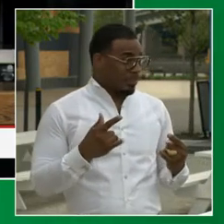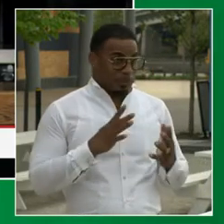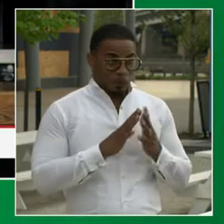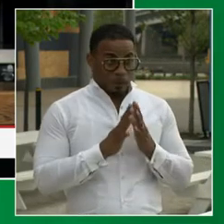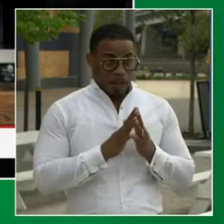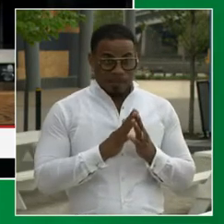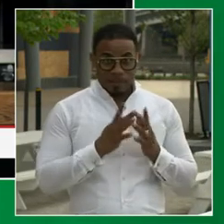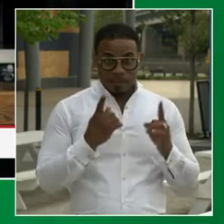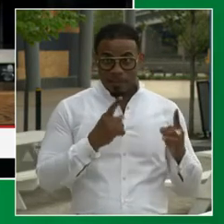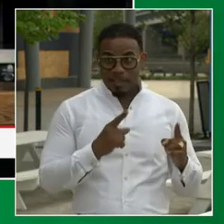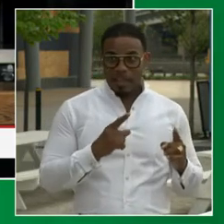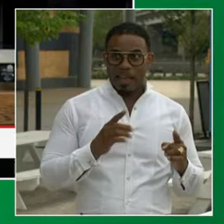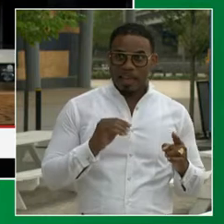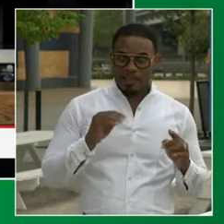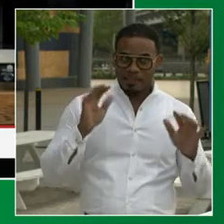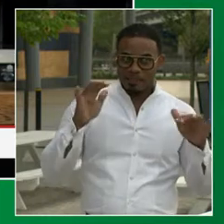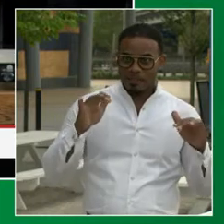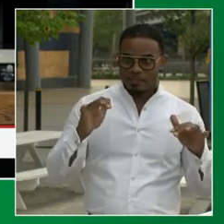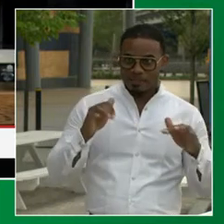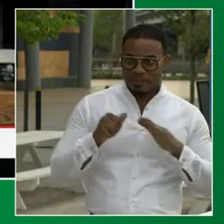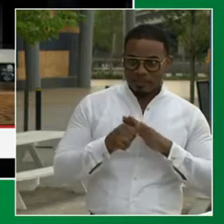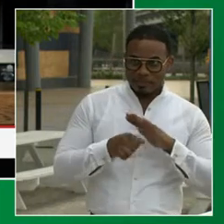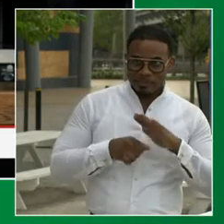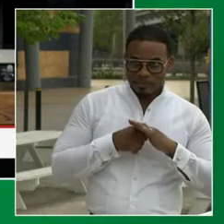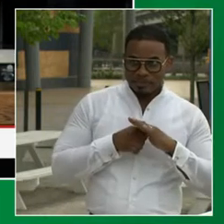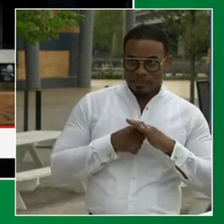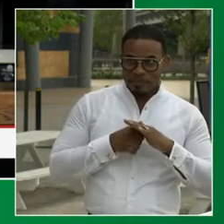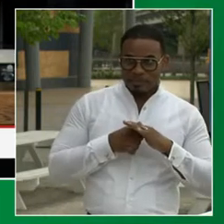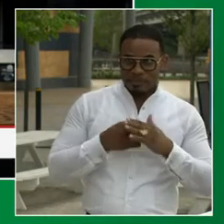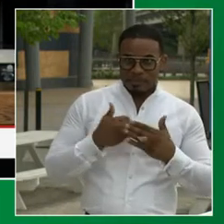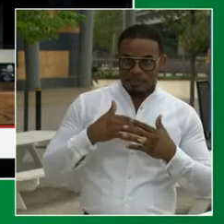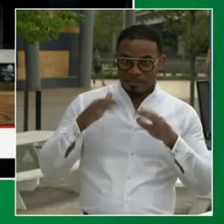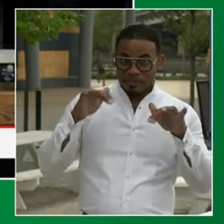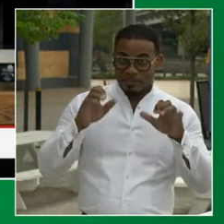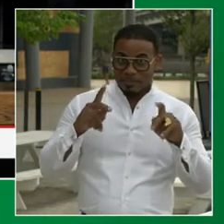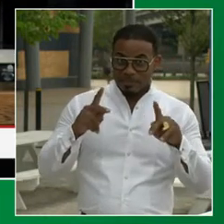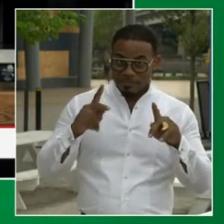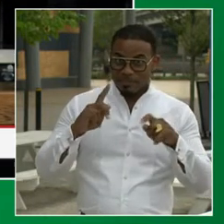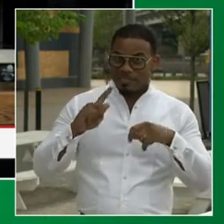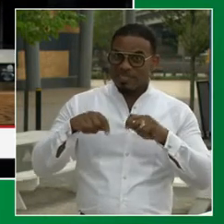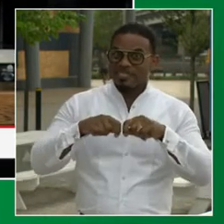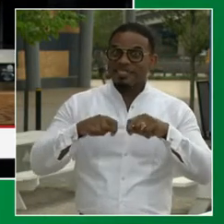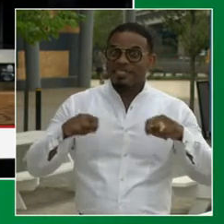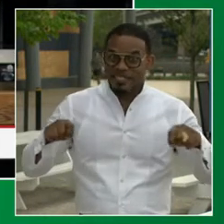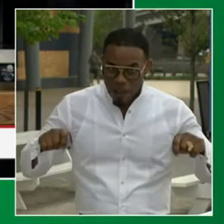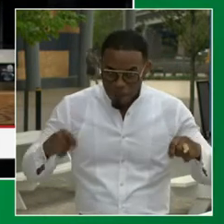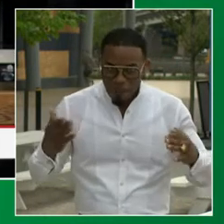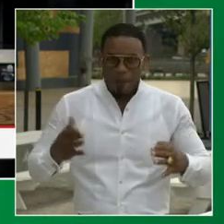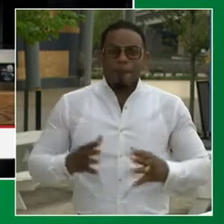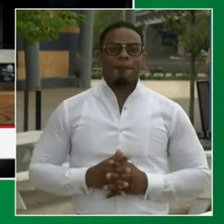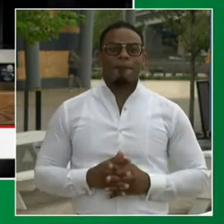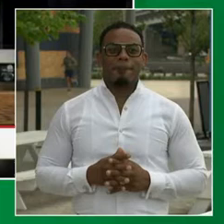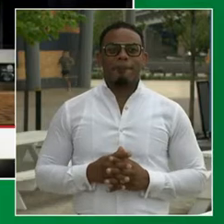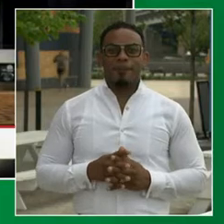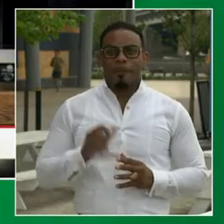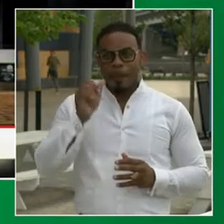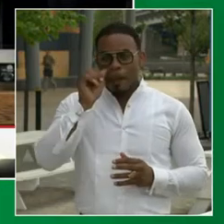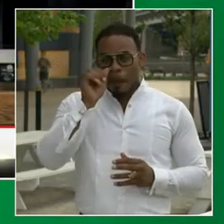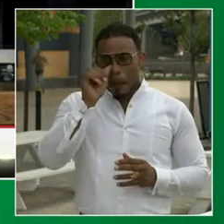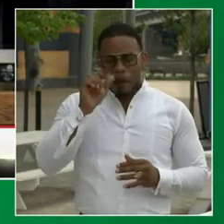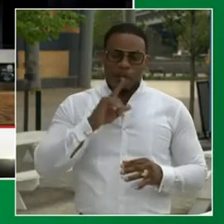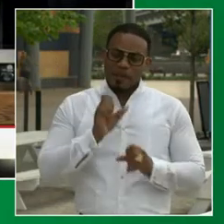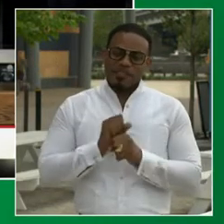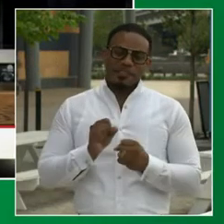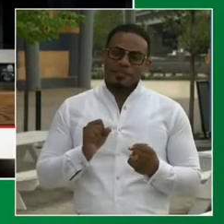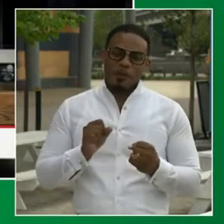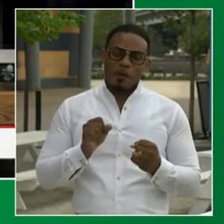traffic. And we're also trying to make sure we stay ahead of some rain. So we're going to wrap up here and really